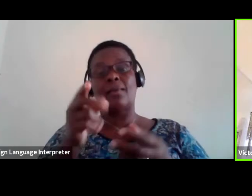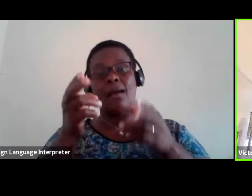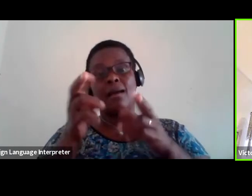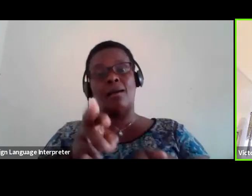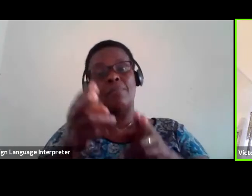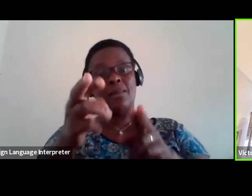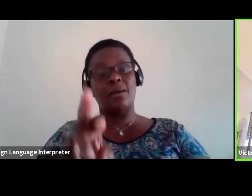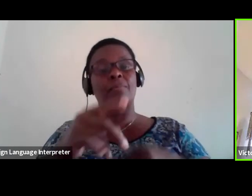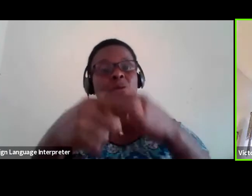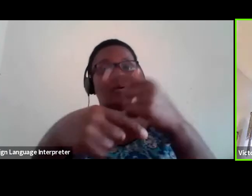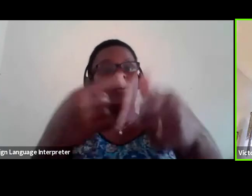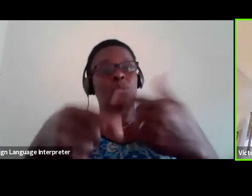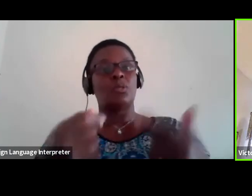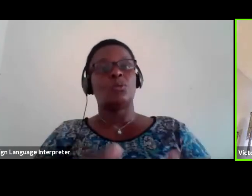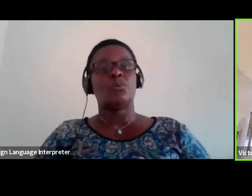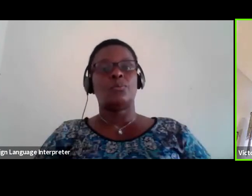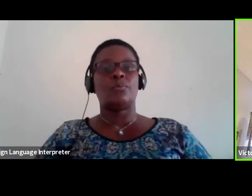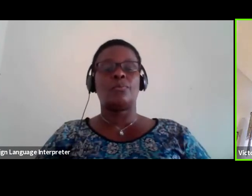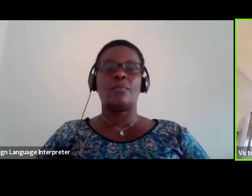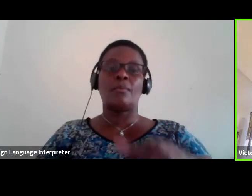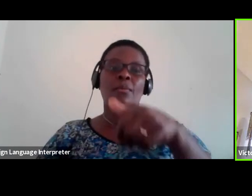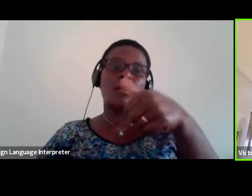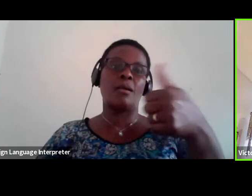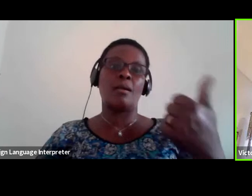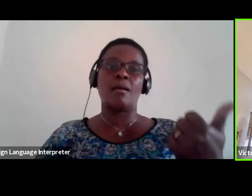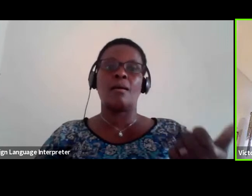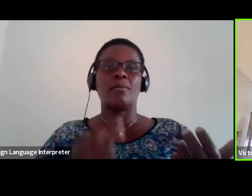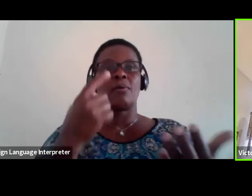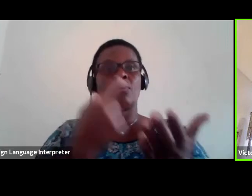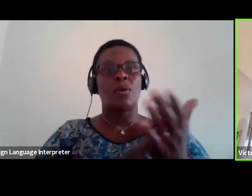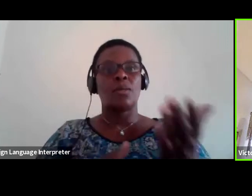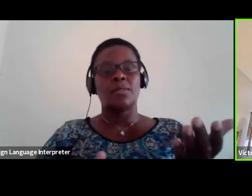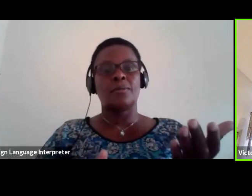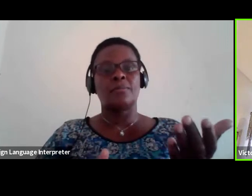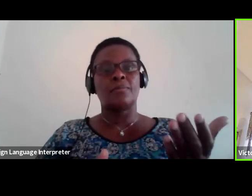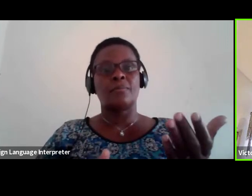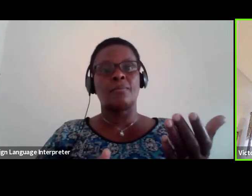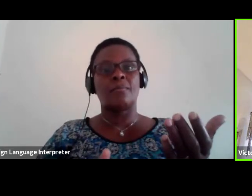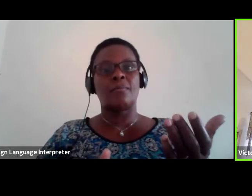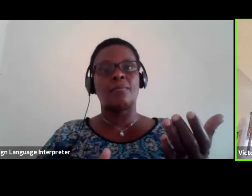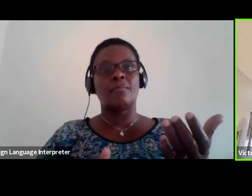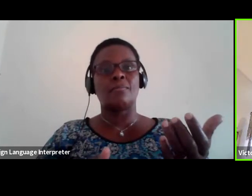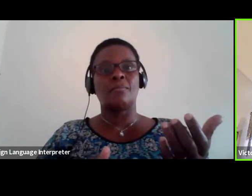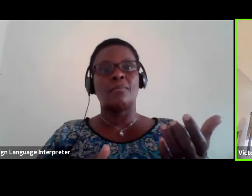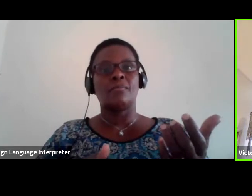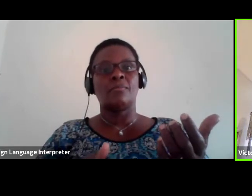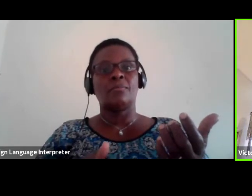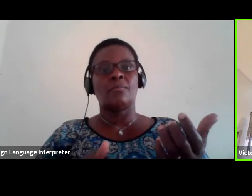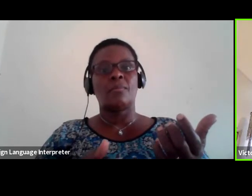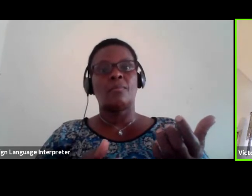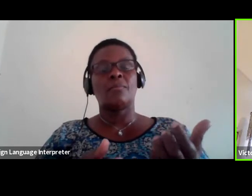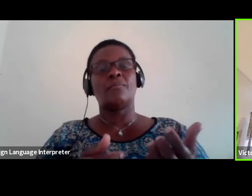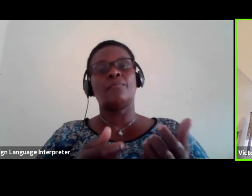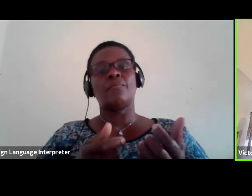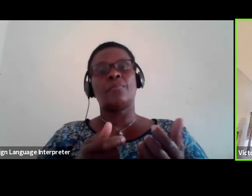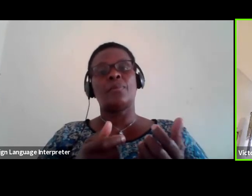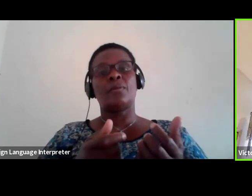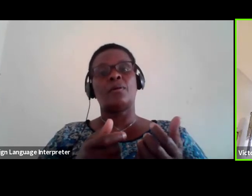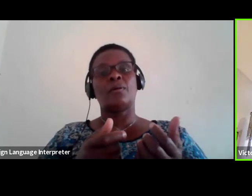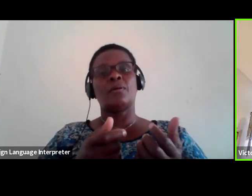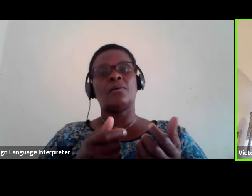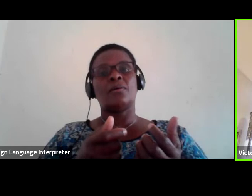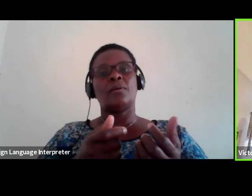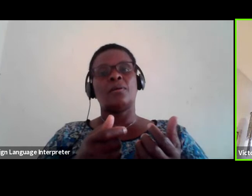The other aspect is what we found in terms of what is the overall effect on democratic